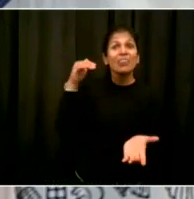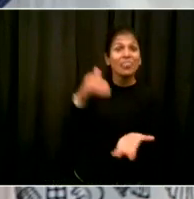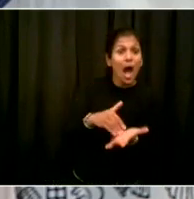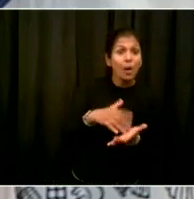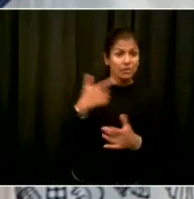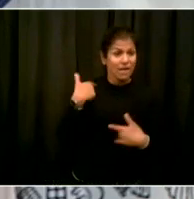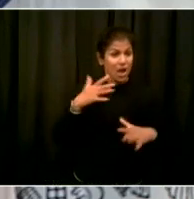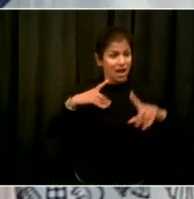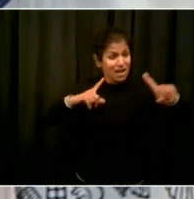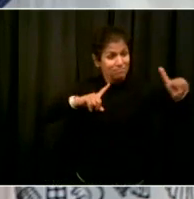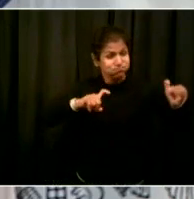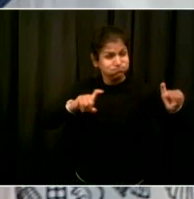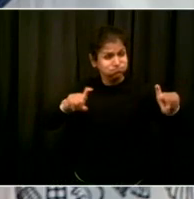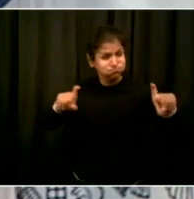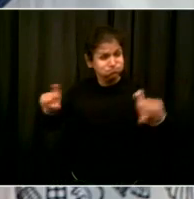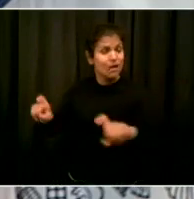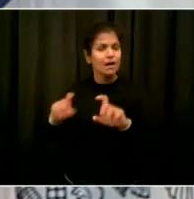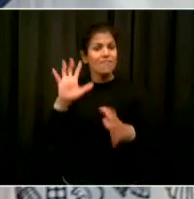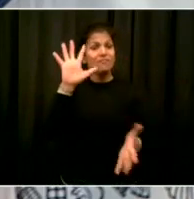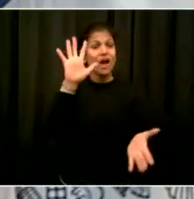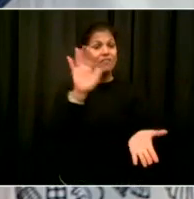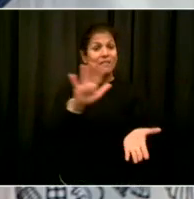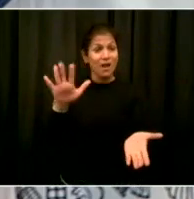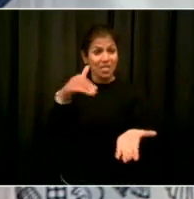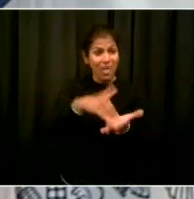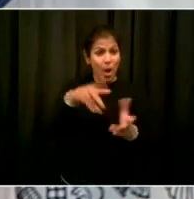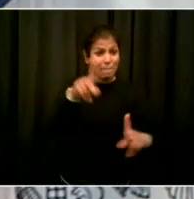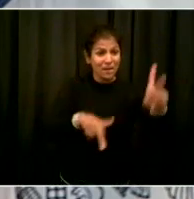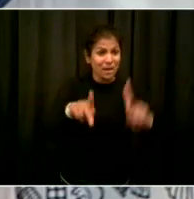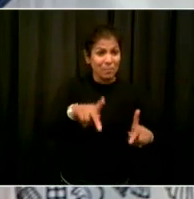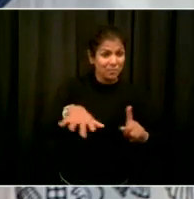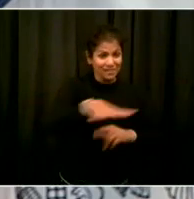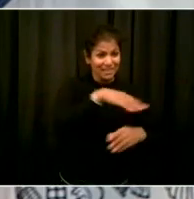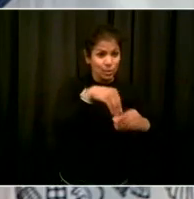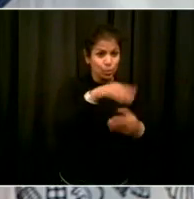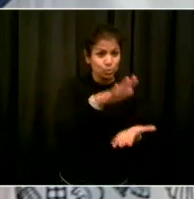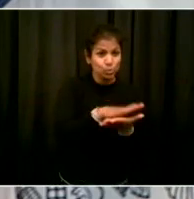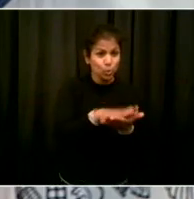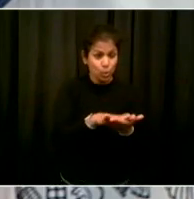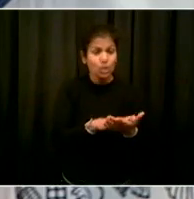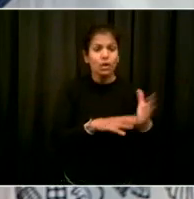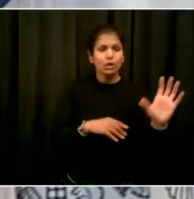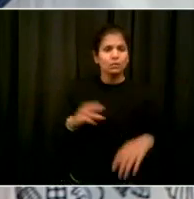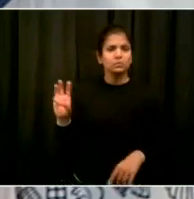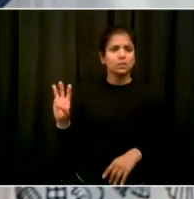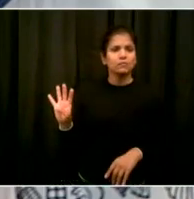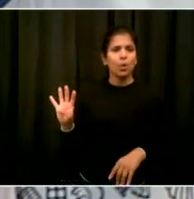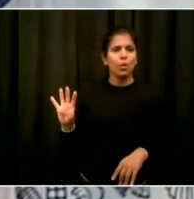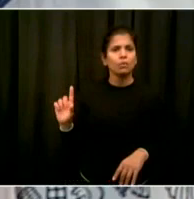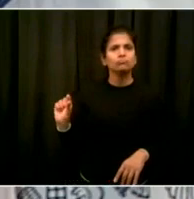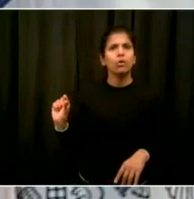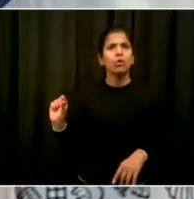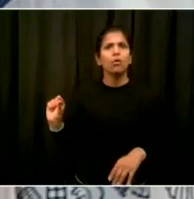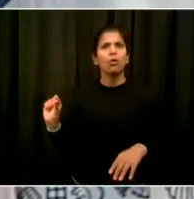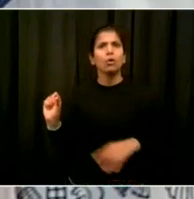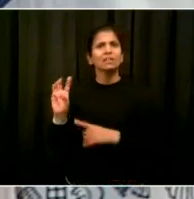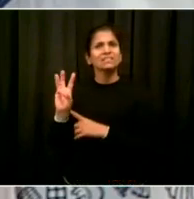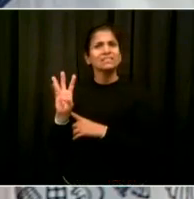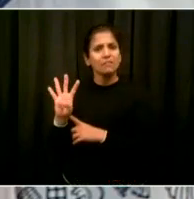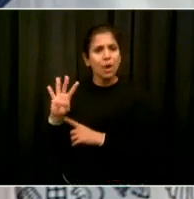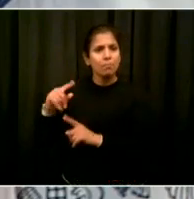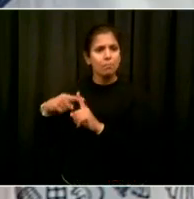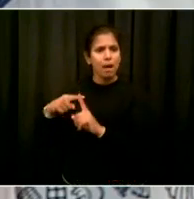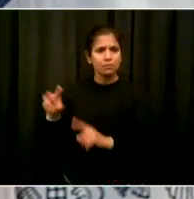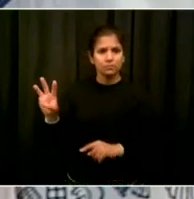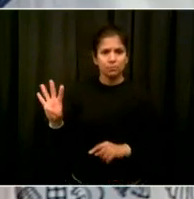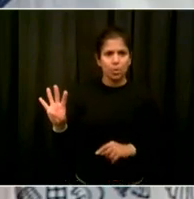watching these numbers very carefully, and we're concerned, but at the same time, we're testing constantly in the schools,